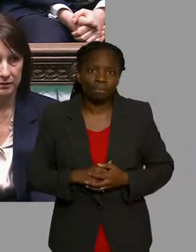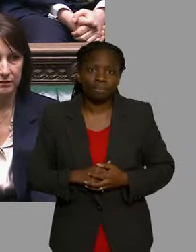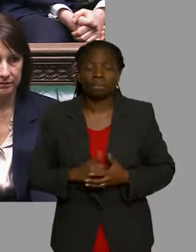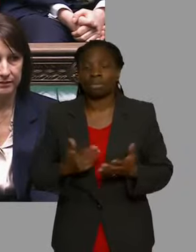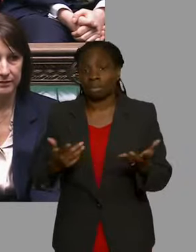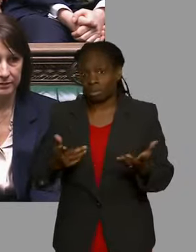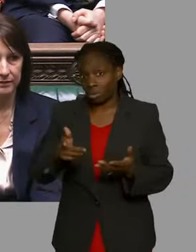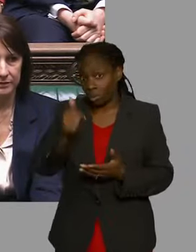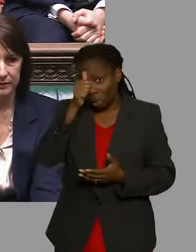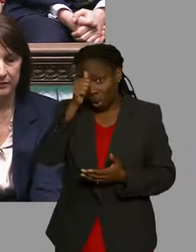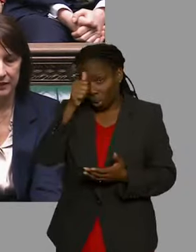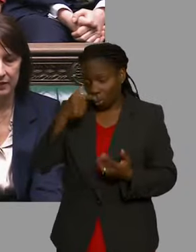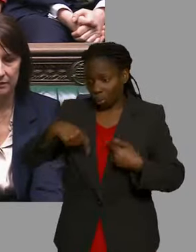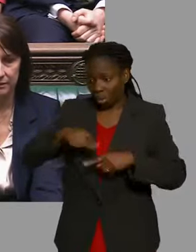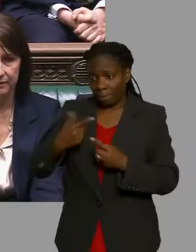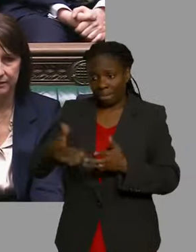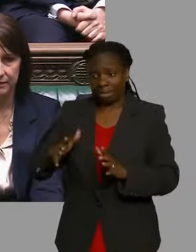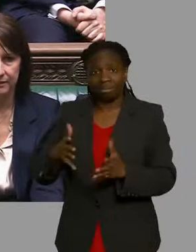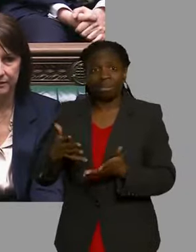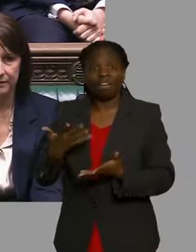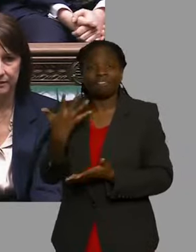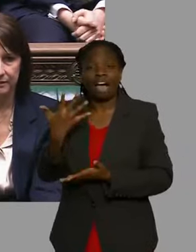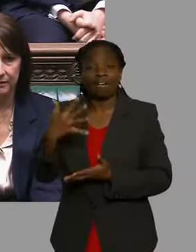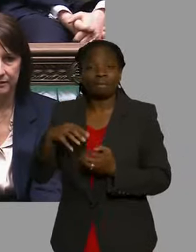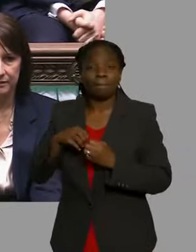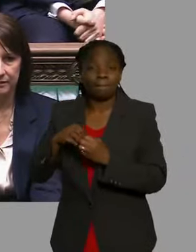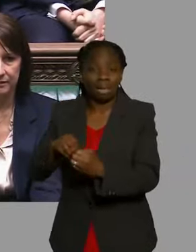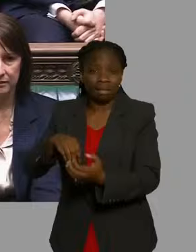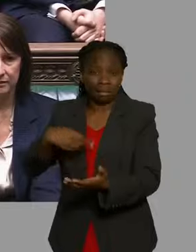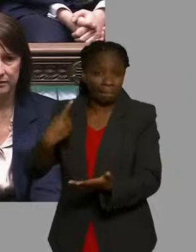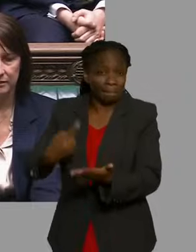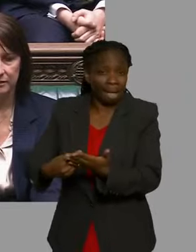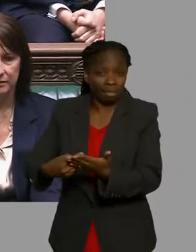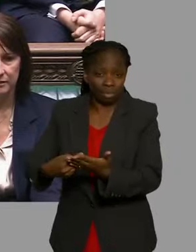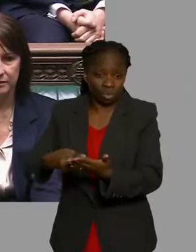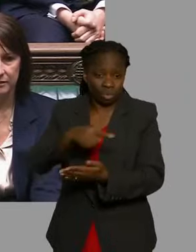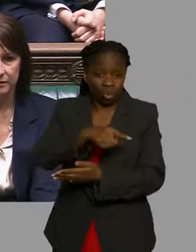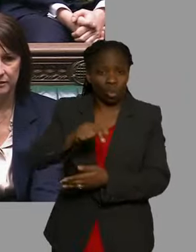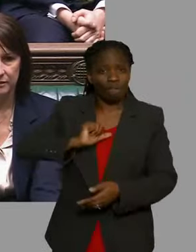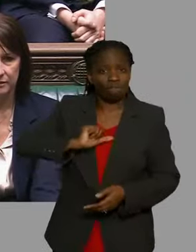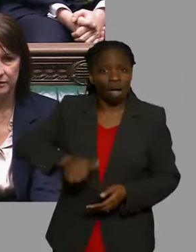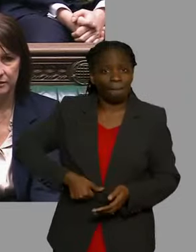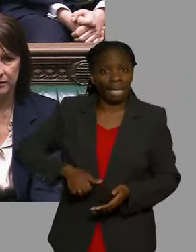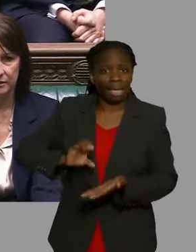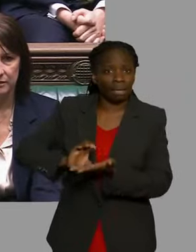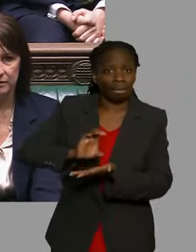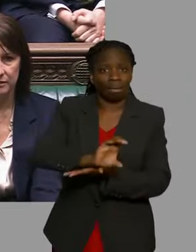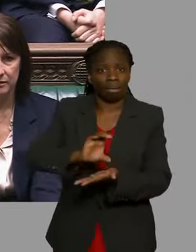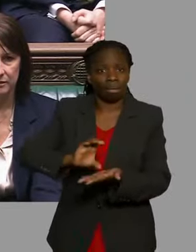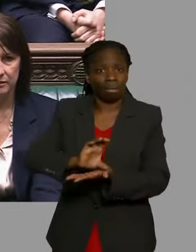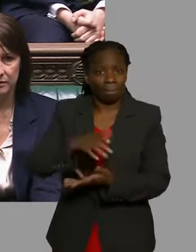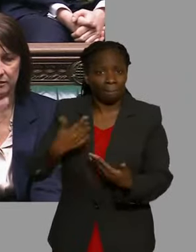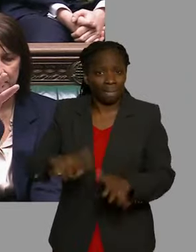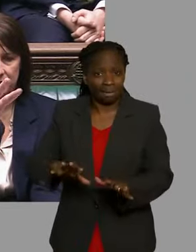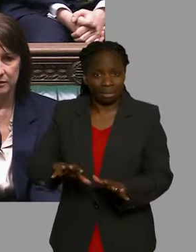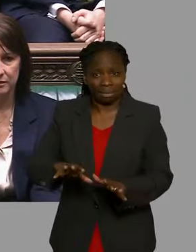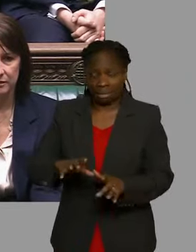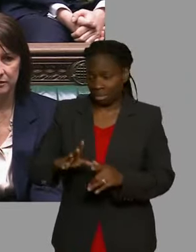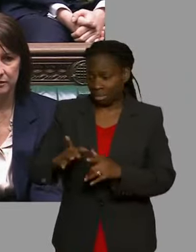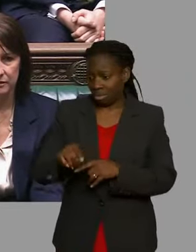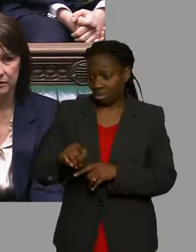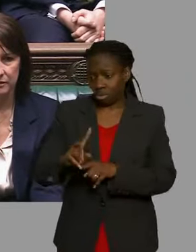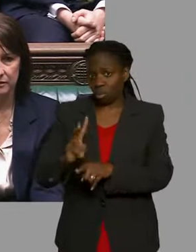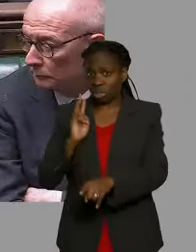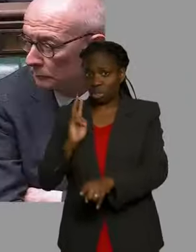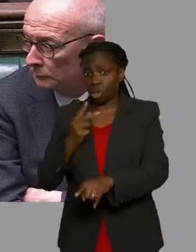into farming over the next 2 years in the budget. Just 2 weeks ago, £350 million was put in to support farmers. That contrasts